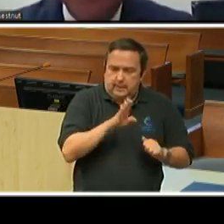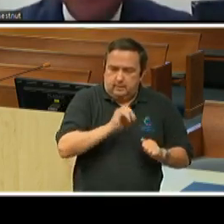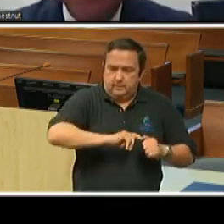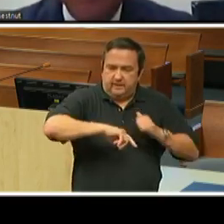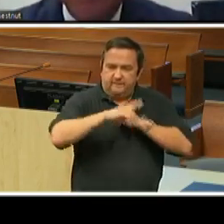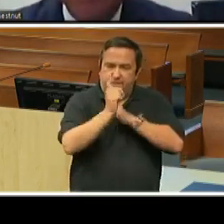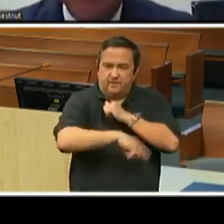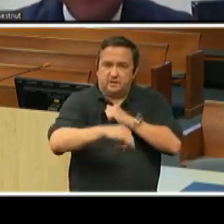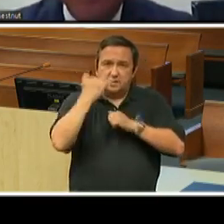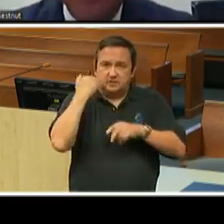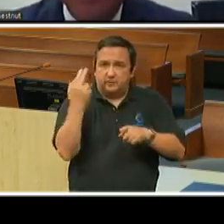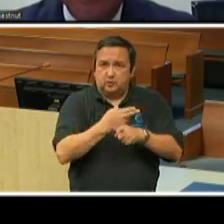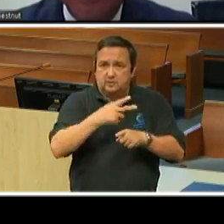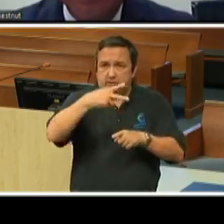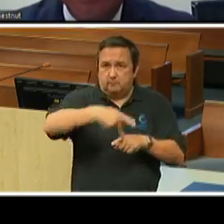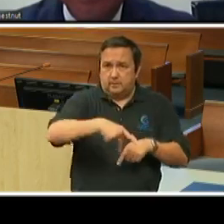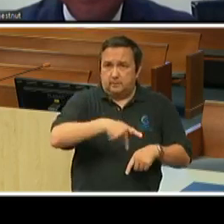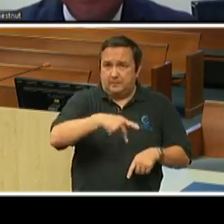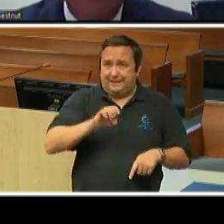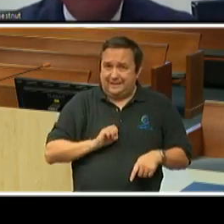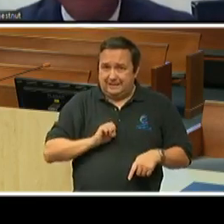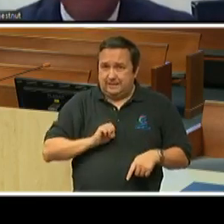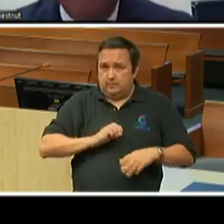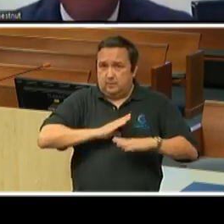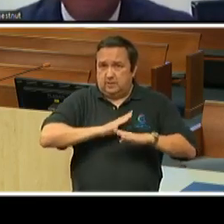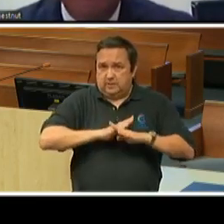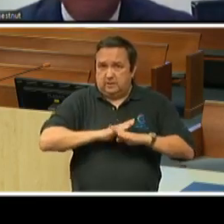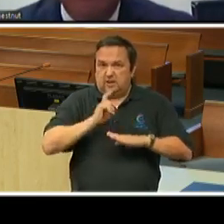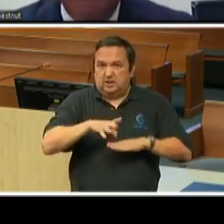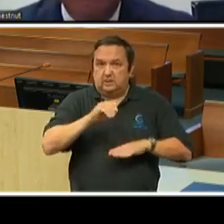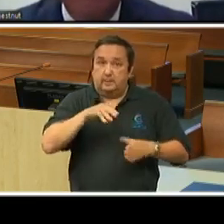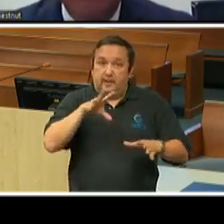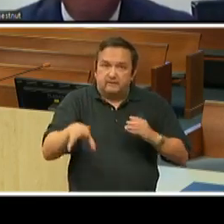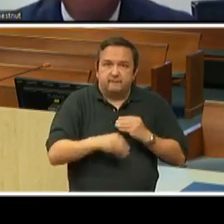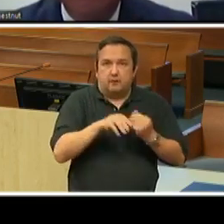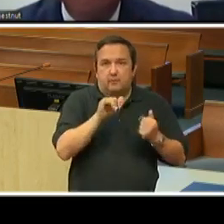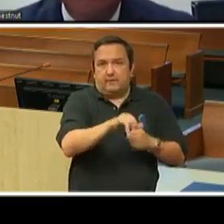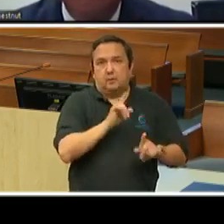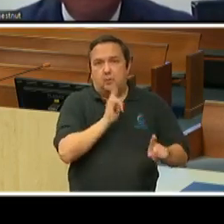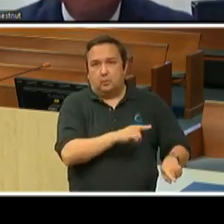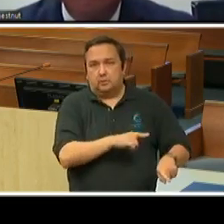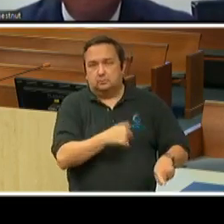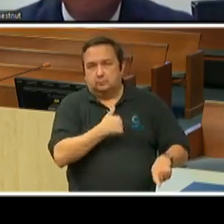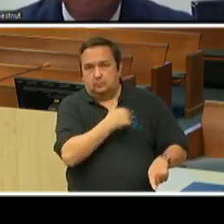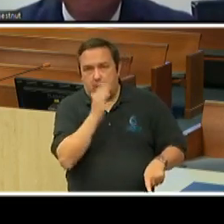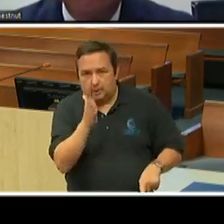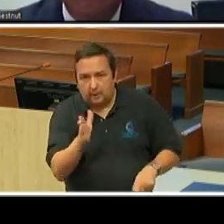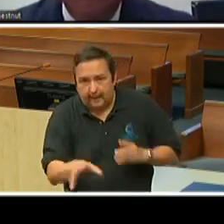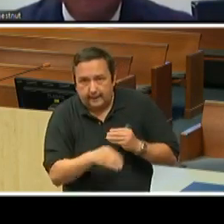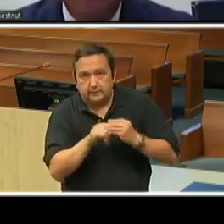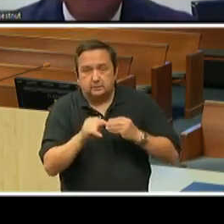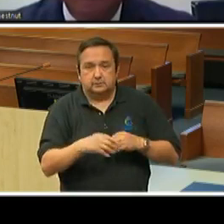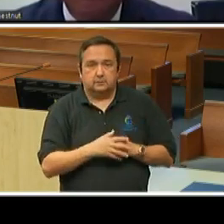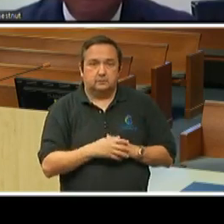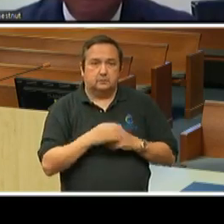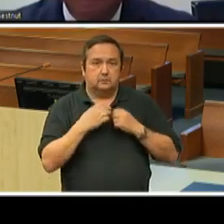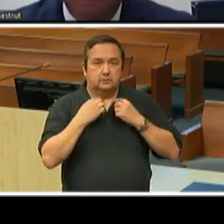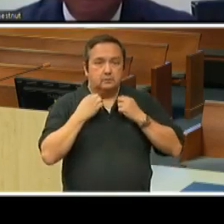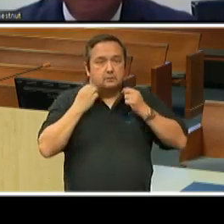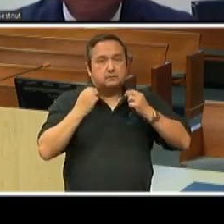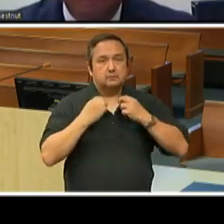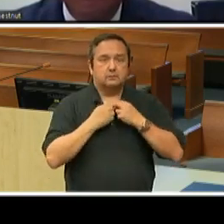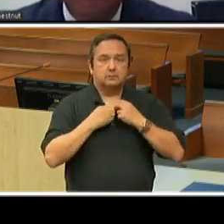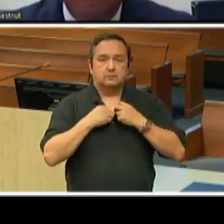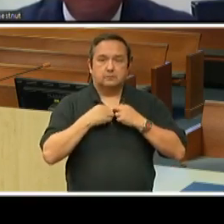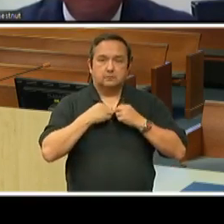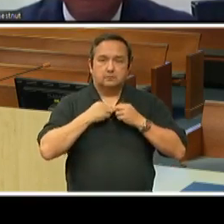disciplined for wearing personal protective gear absolutely needs to be in this order, and it's going to be in there. So go ahead,